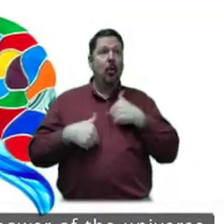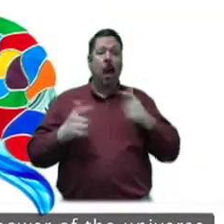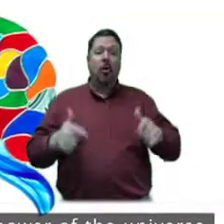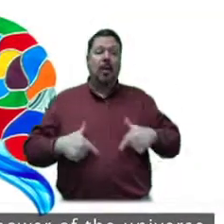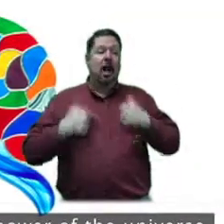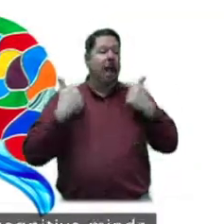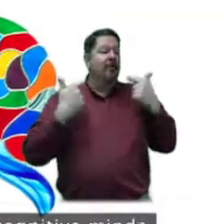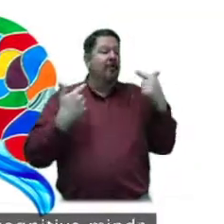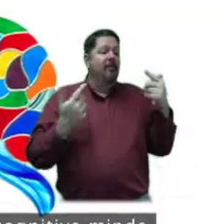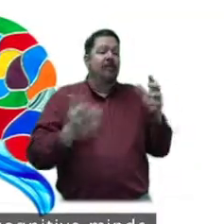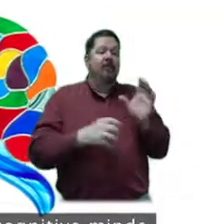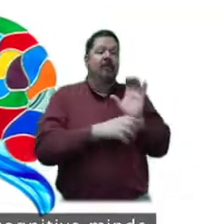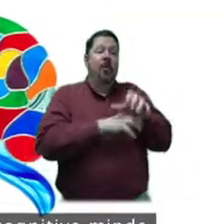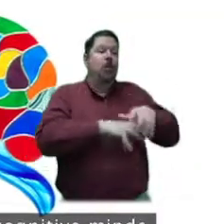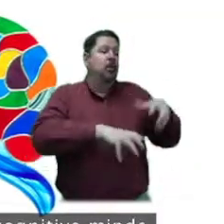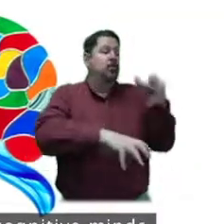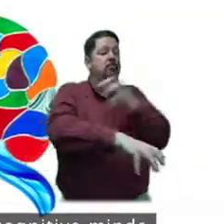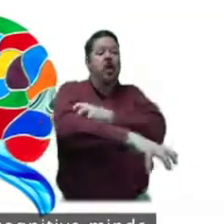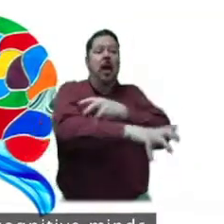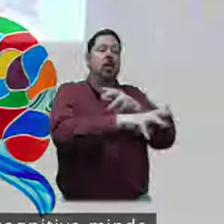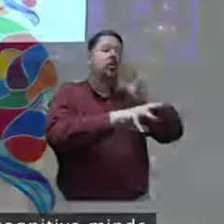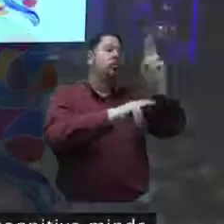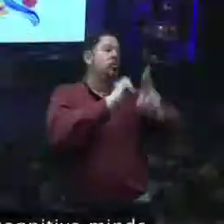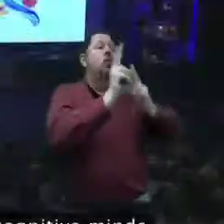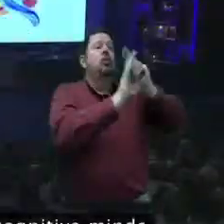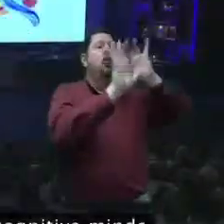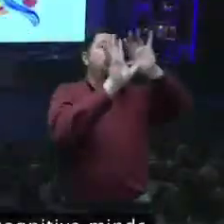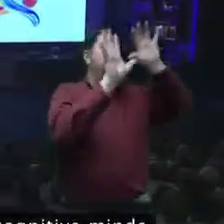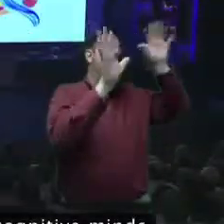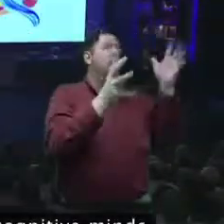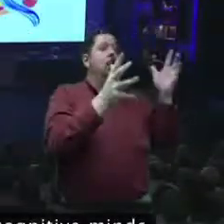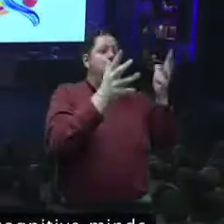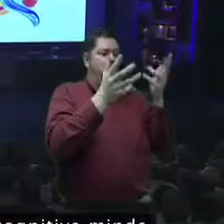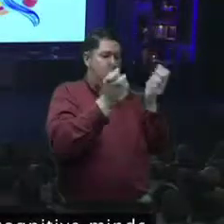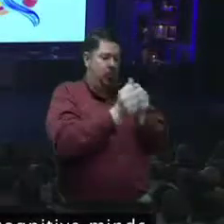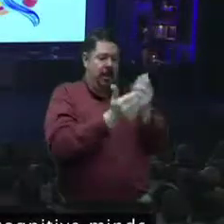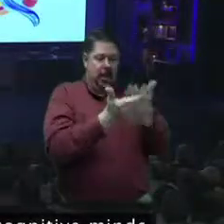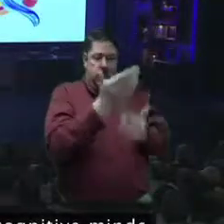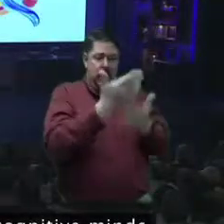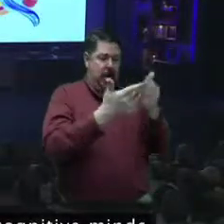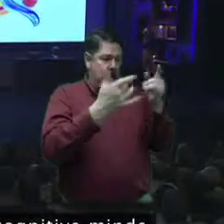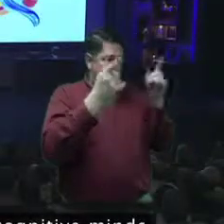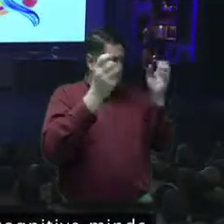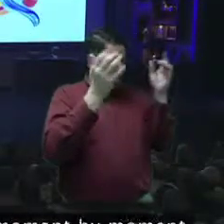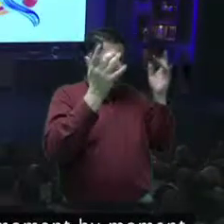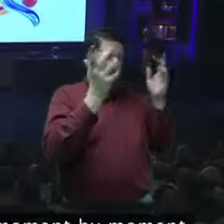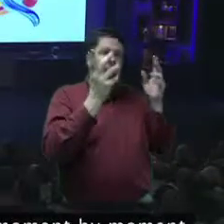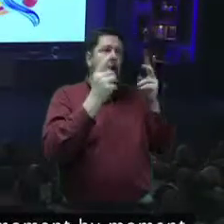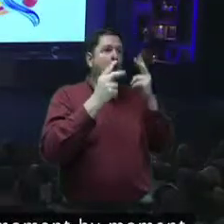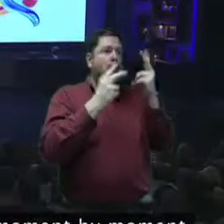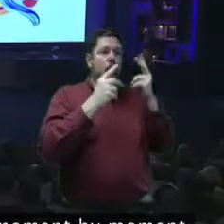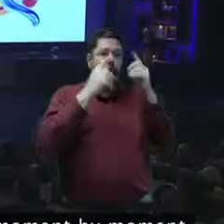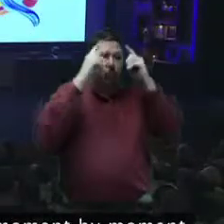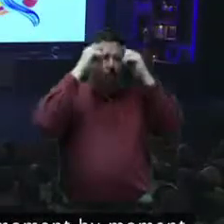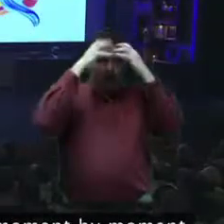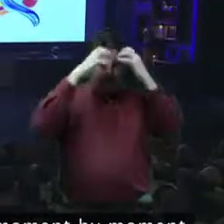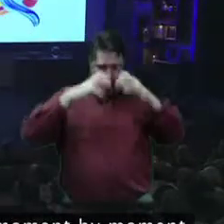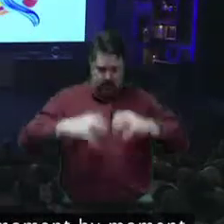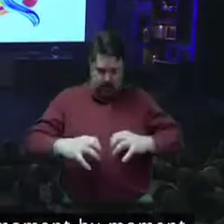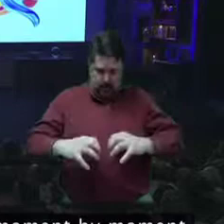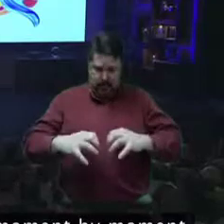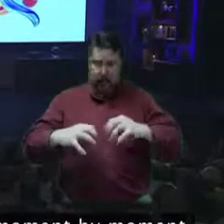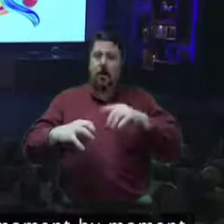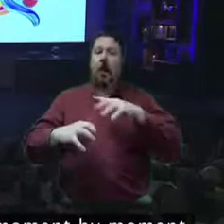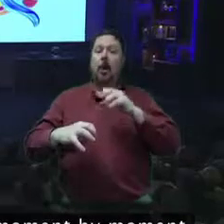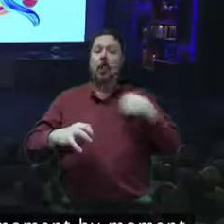force power of the universe with manual dexterity and 2 cognitive minds.